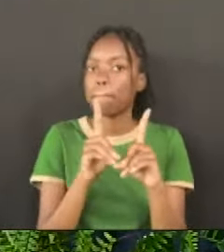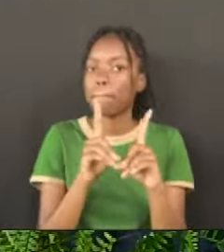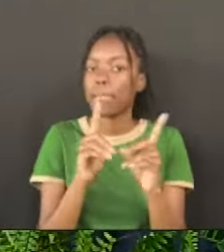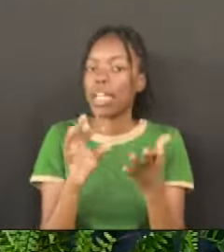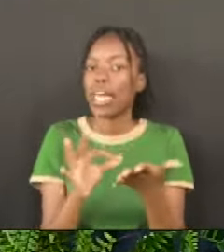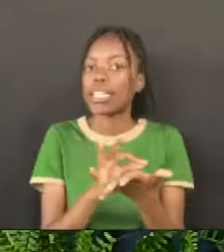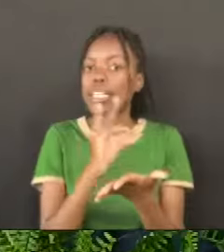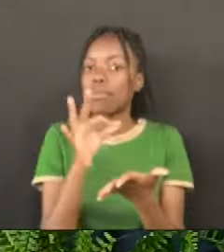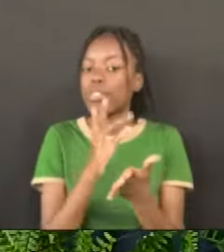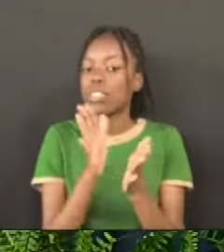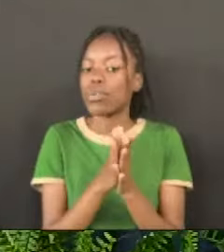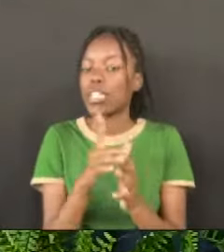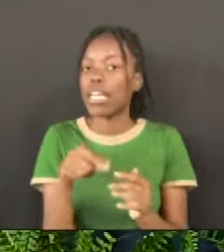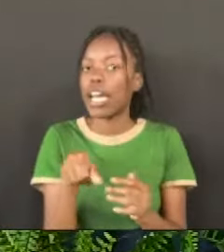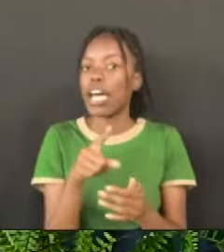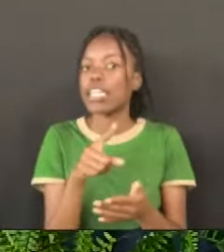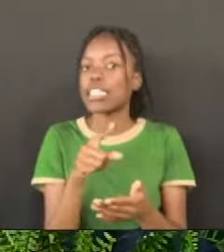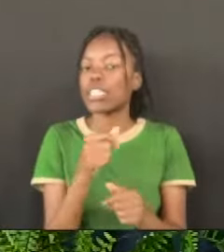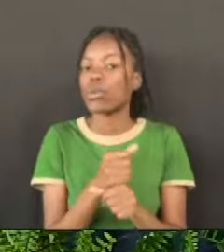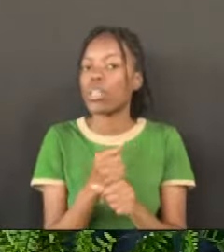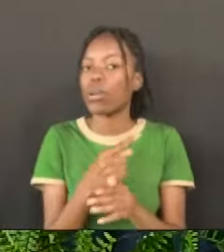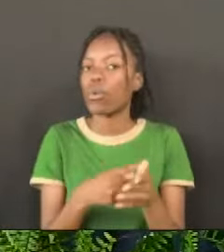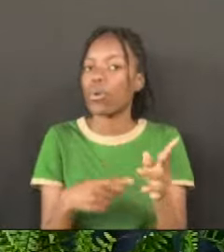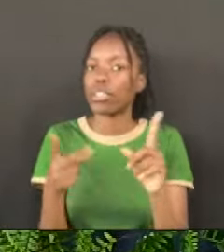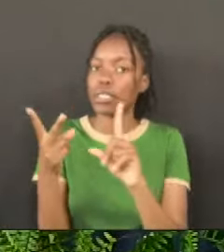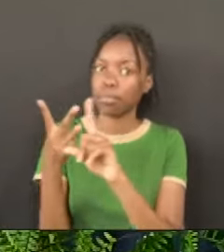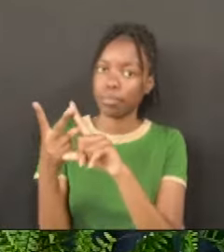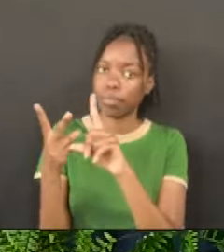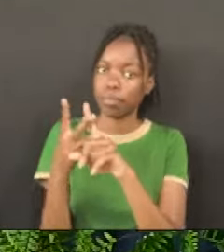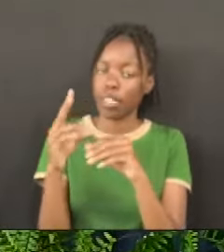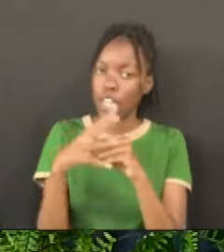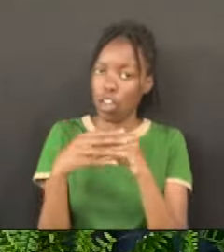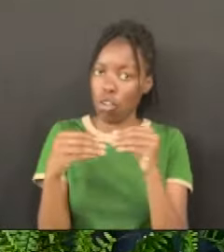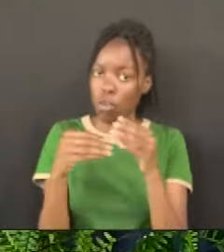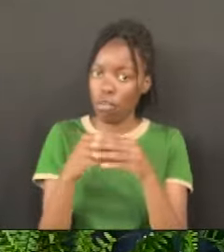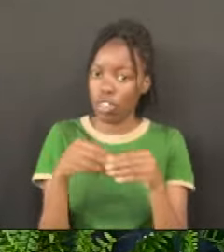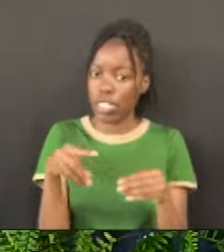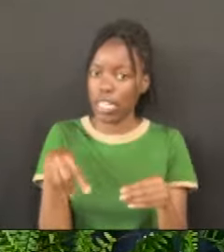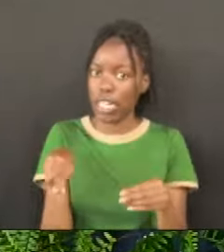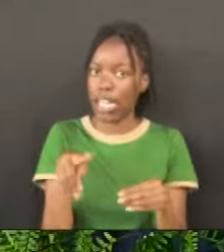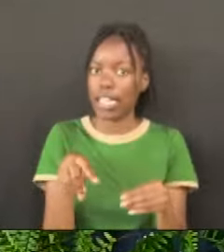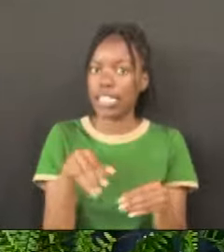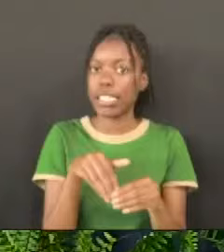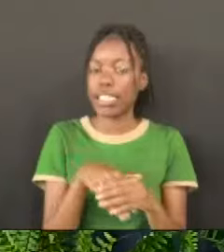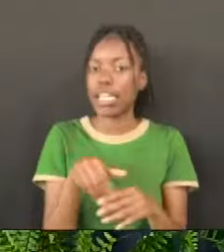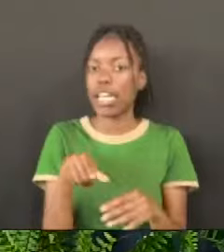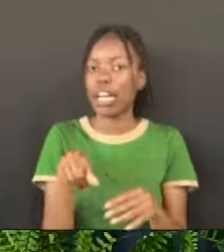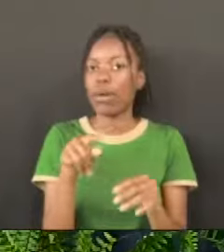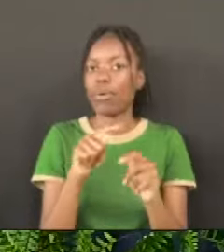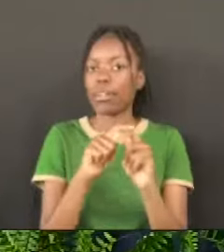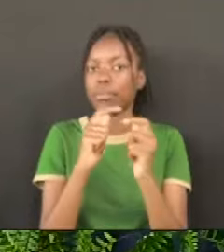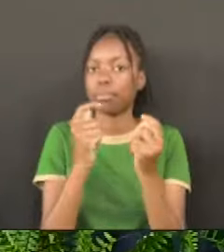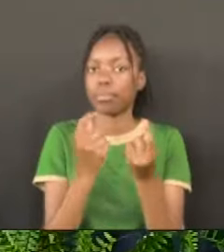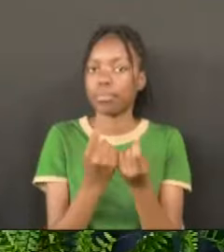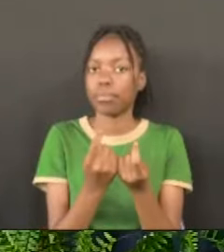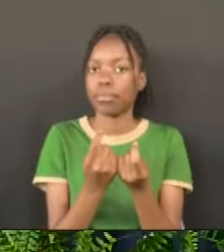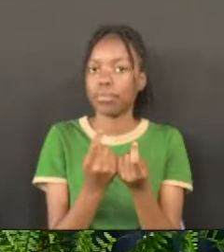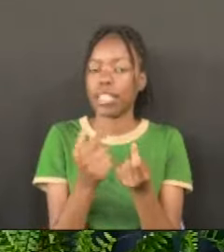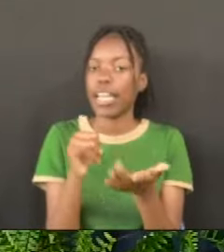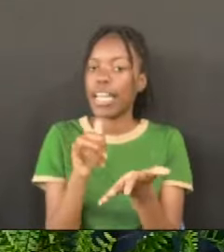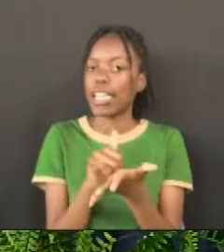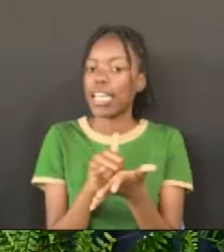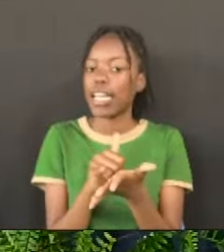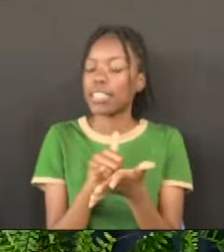us doing what? Number two, comforting us in our trials. That even